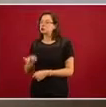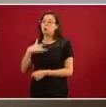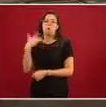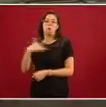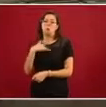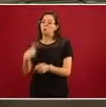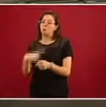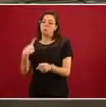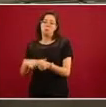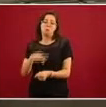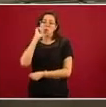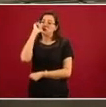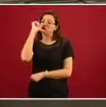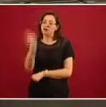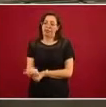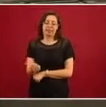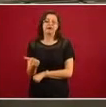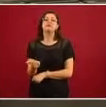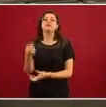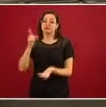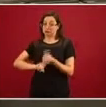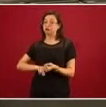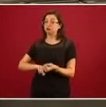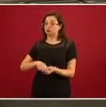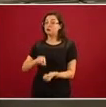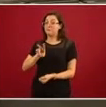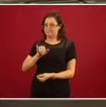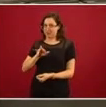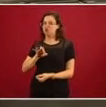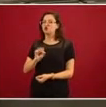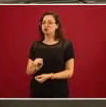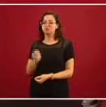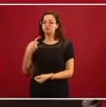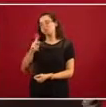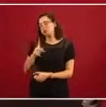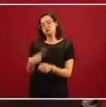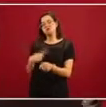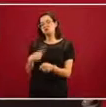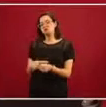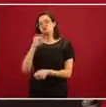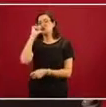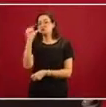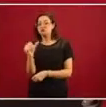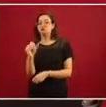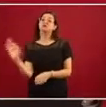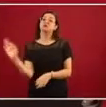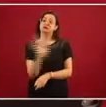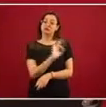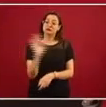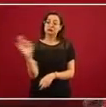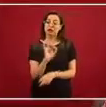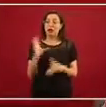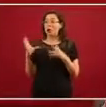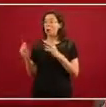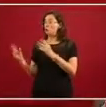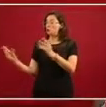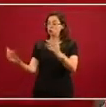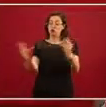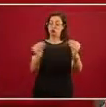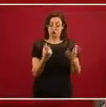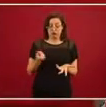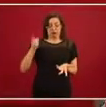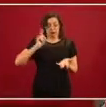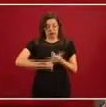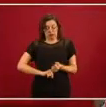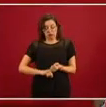percentage. So it wouldn't be surprising at all that it was an 80% of the overall